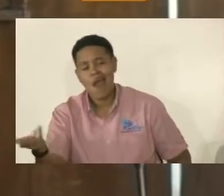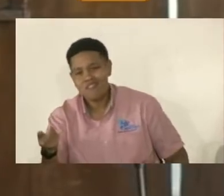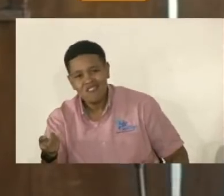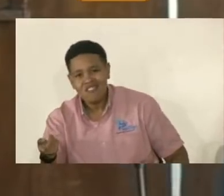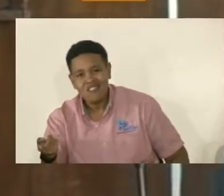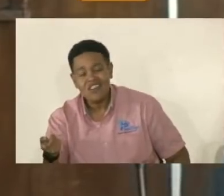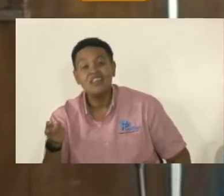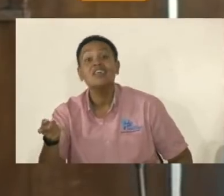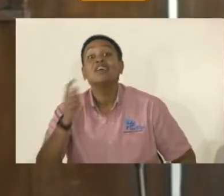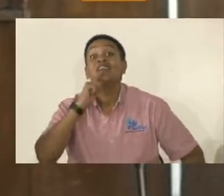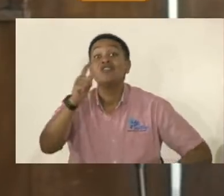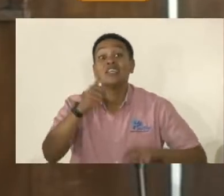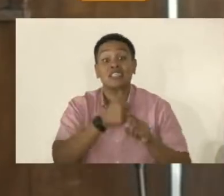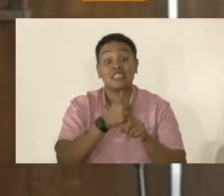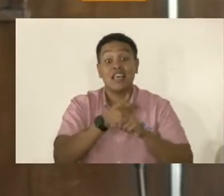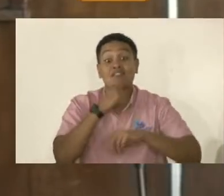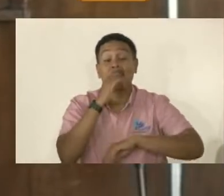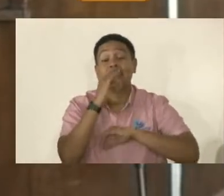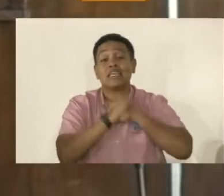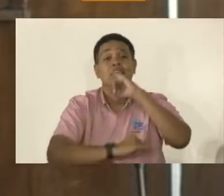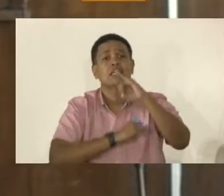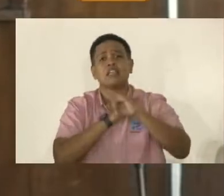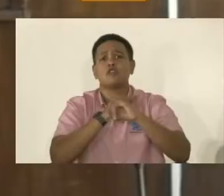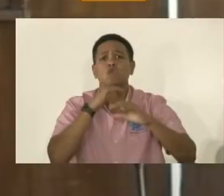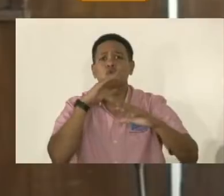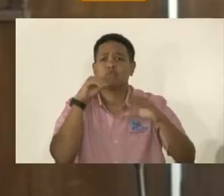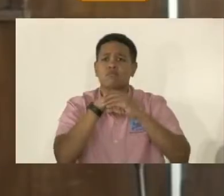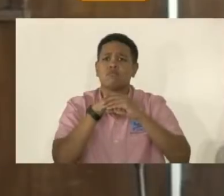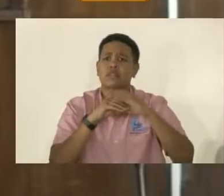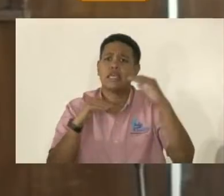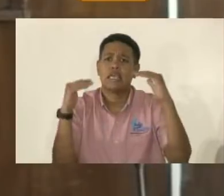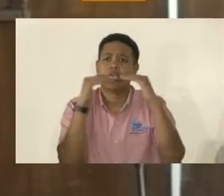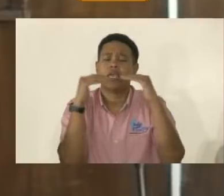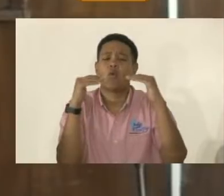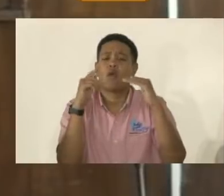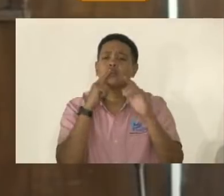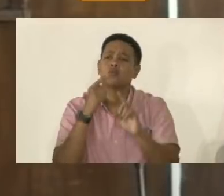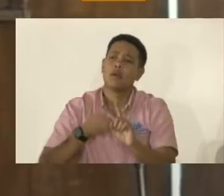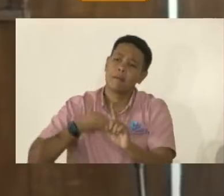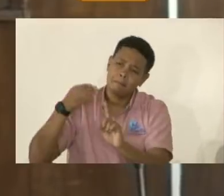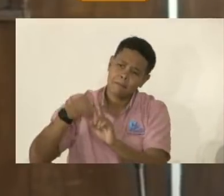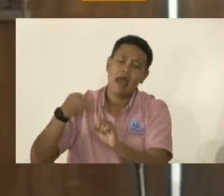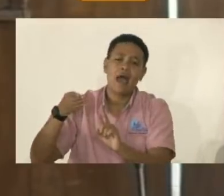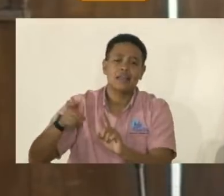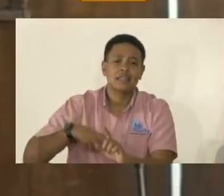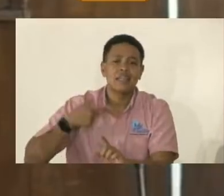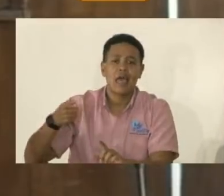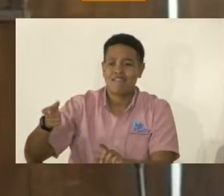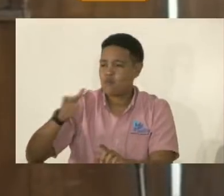the institutionalized inequality that blights the lives of the have-nots.